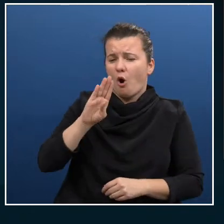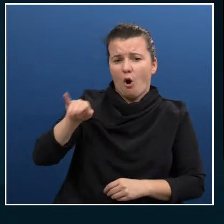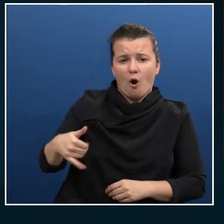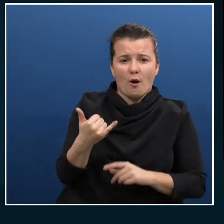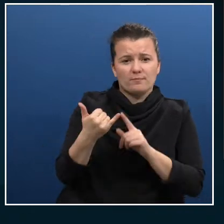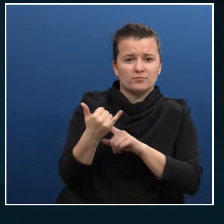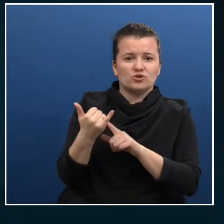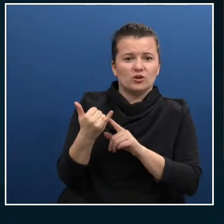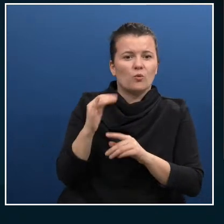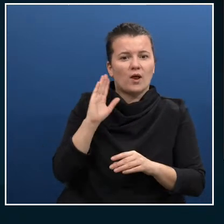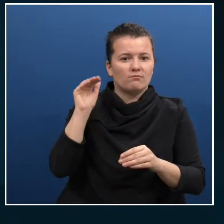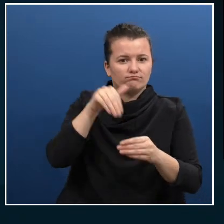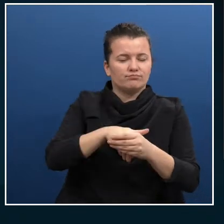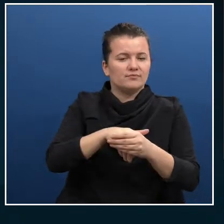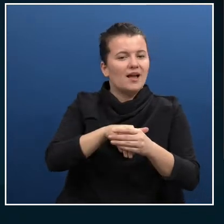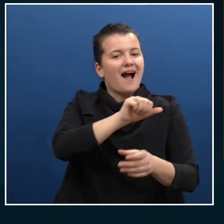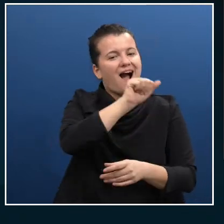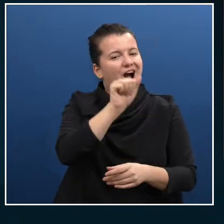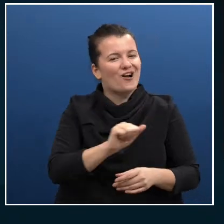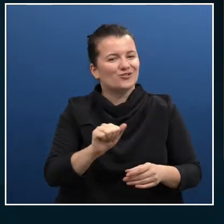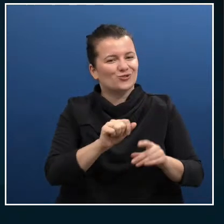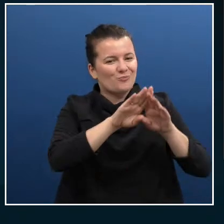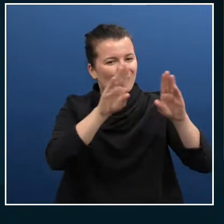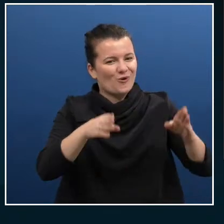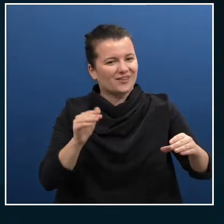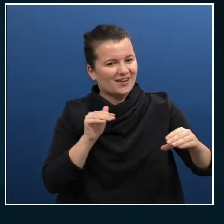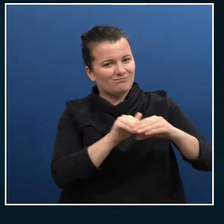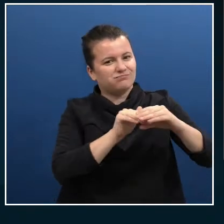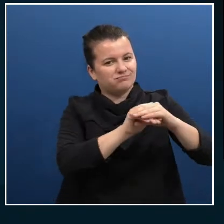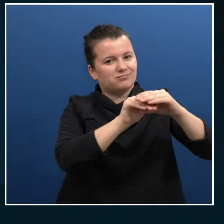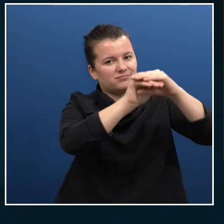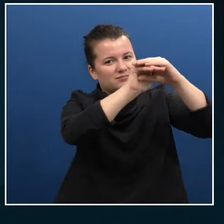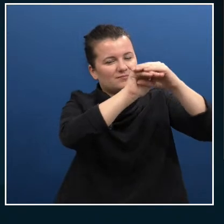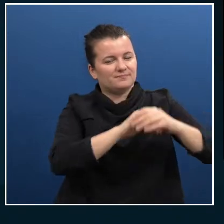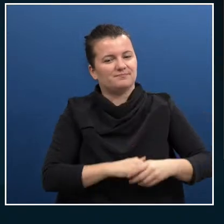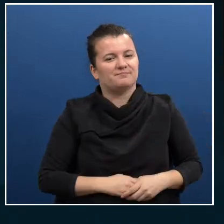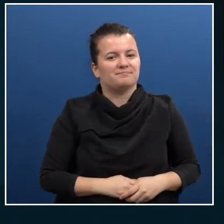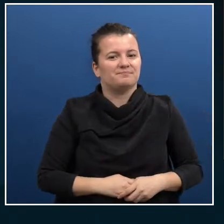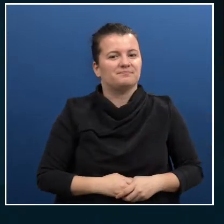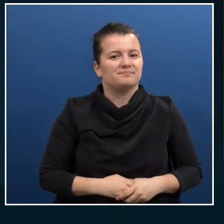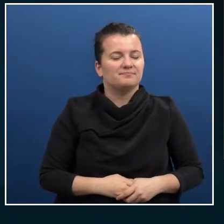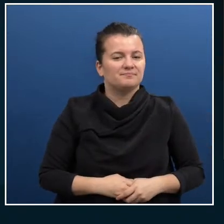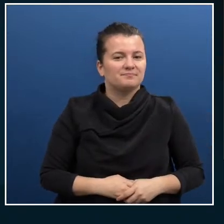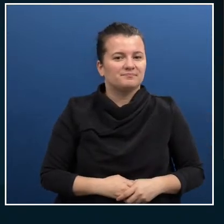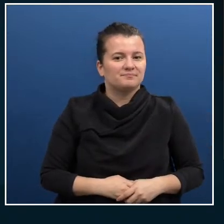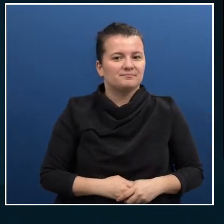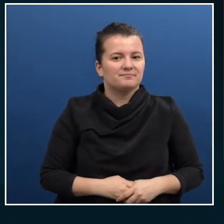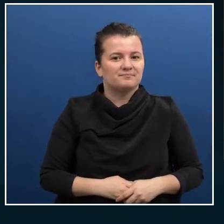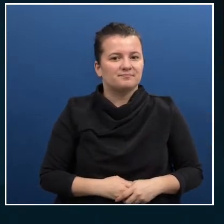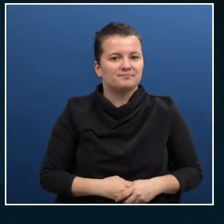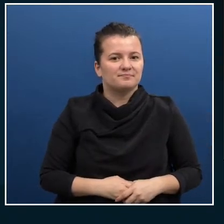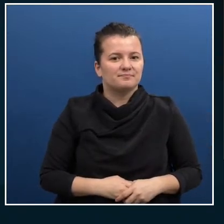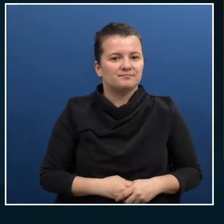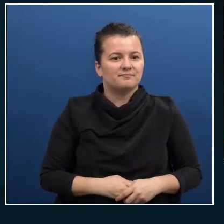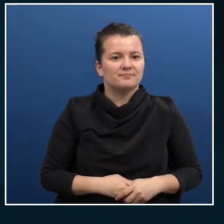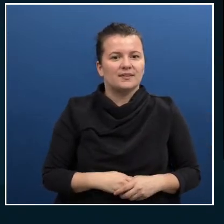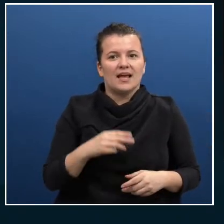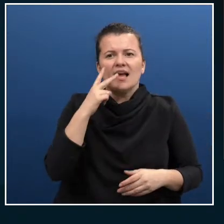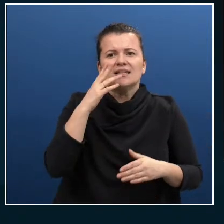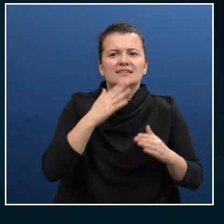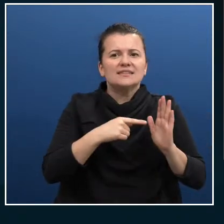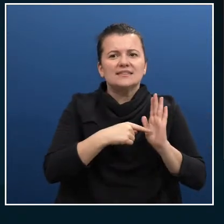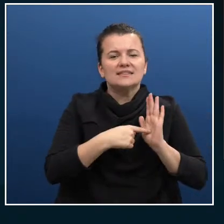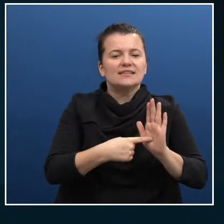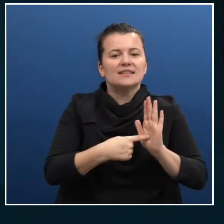the Azure portal. So let's take a look at a really quick last demo. The last thing I want to show you is actually